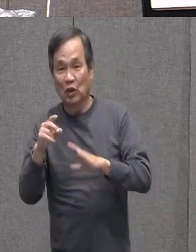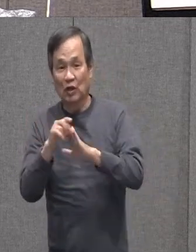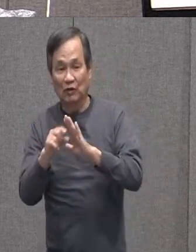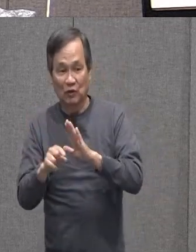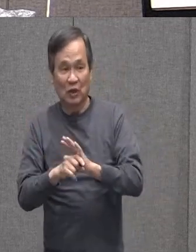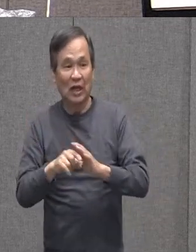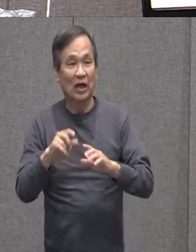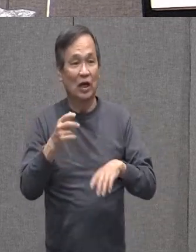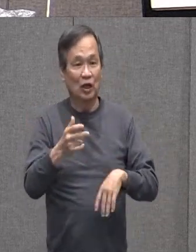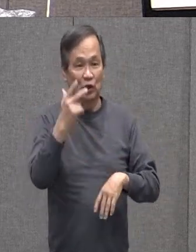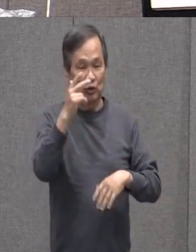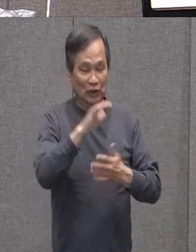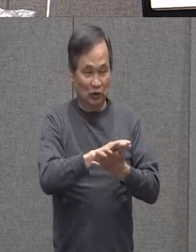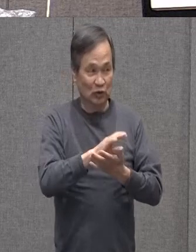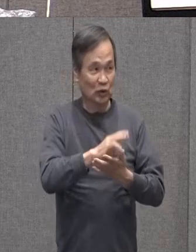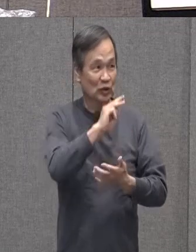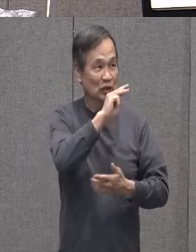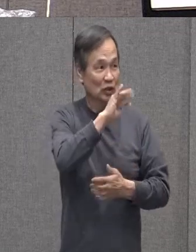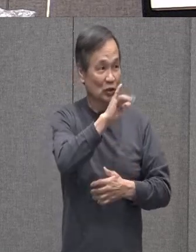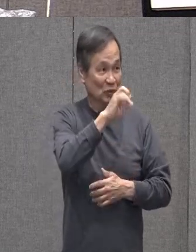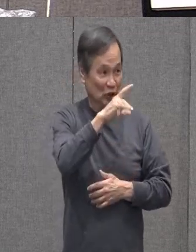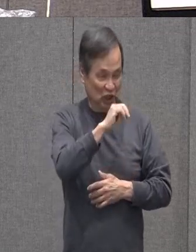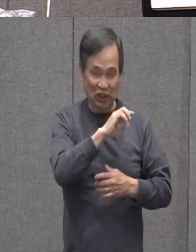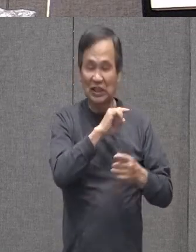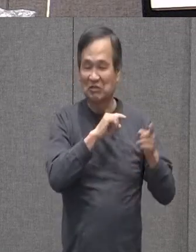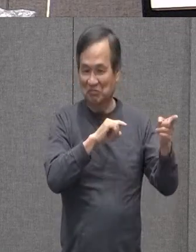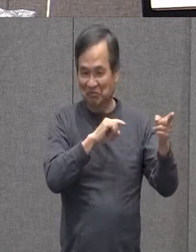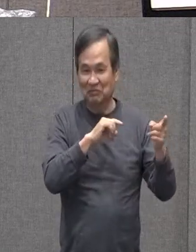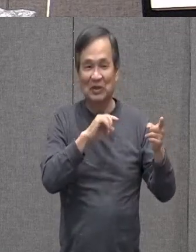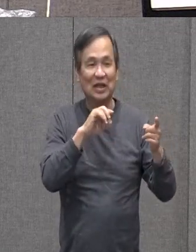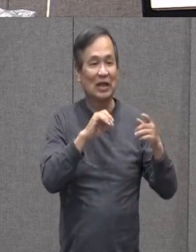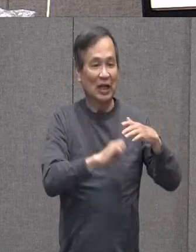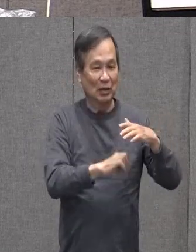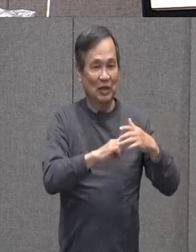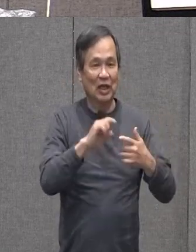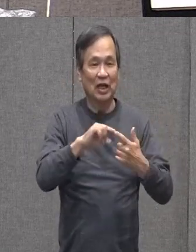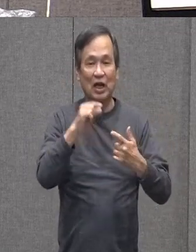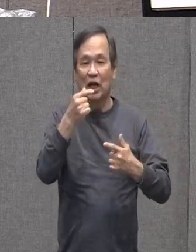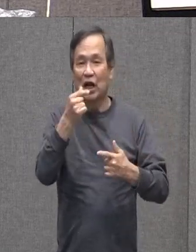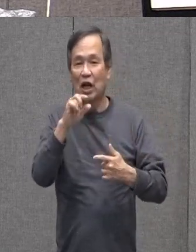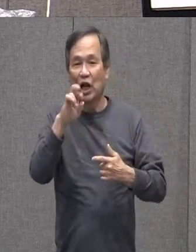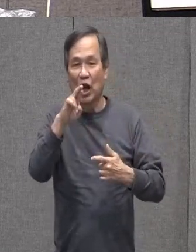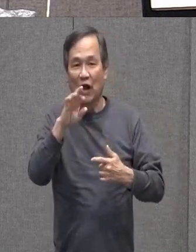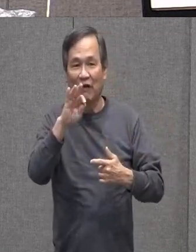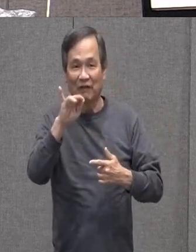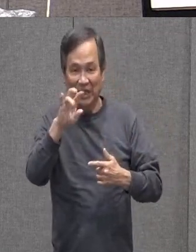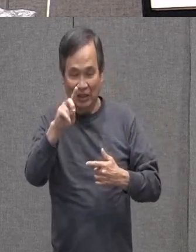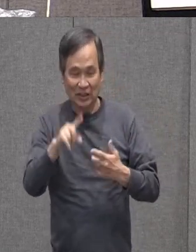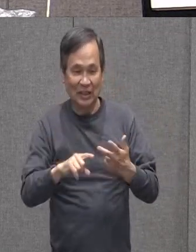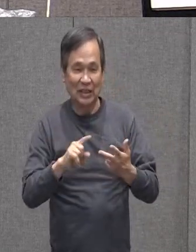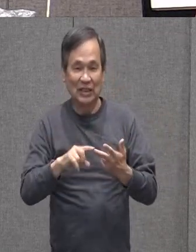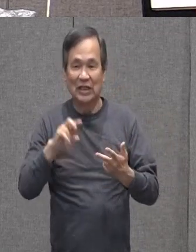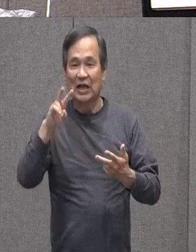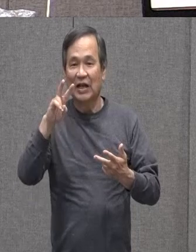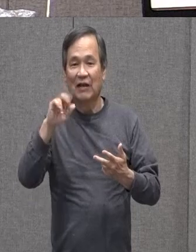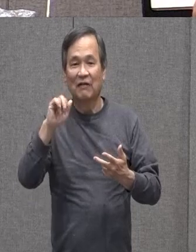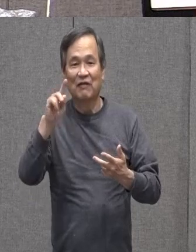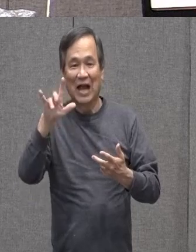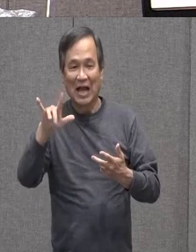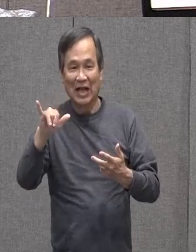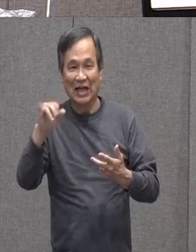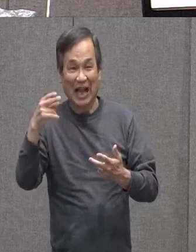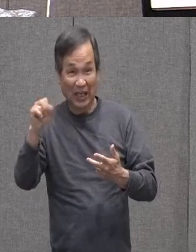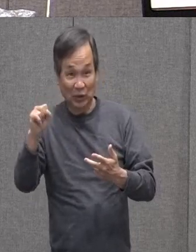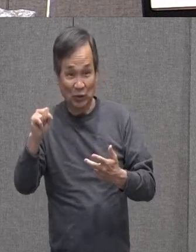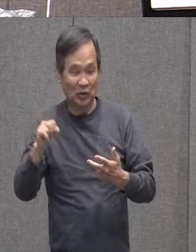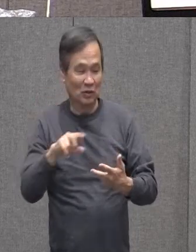schools, Mission Avenue Elementary, where I know Miss Garcia from, Garfield STEM Middle School, and Valley High School. And what we